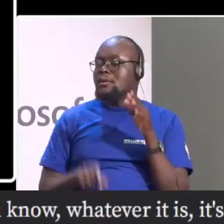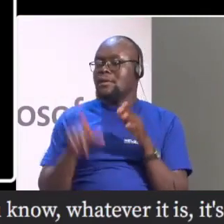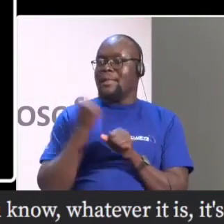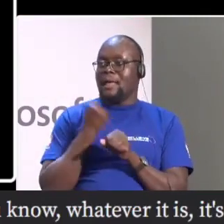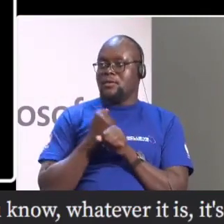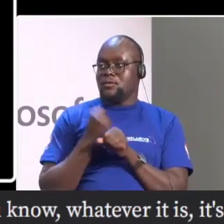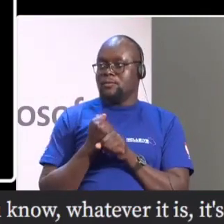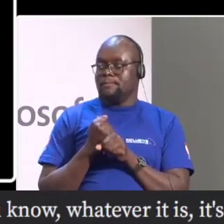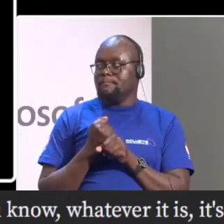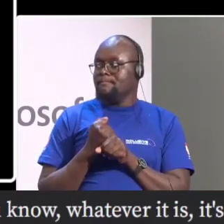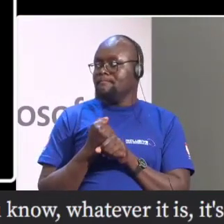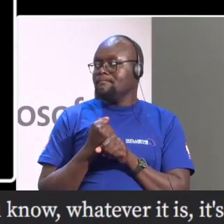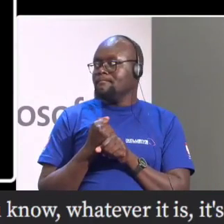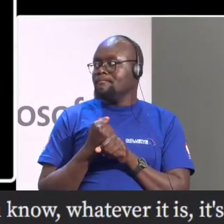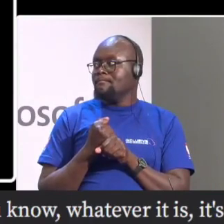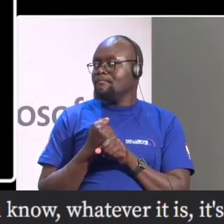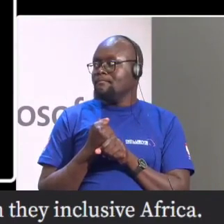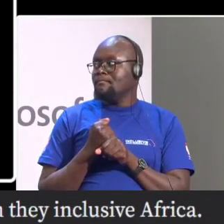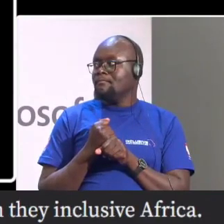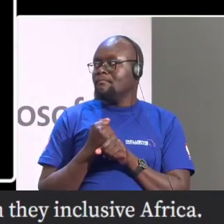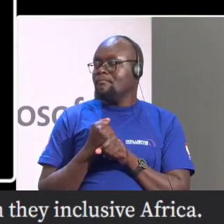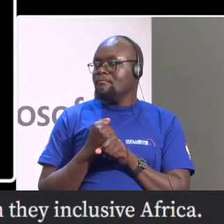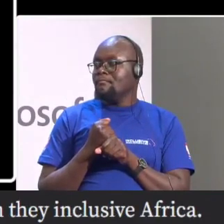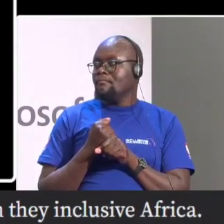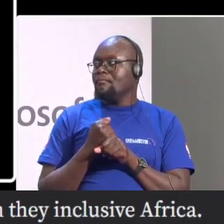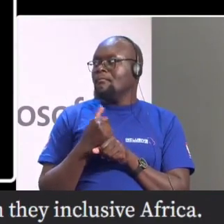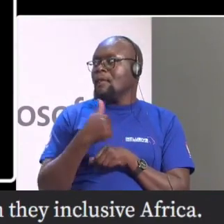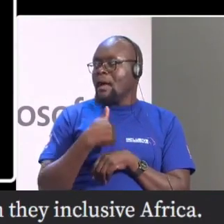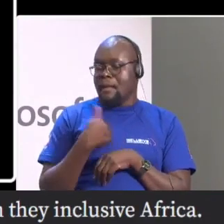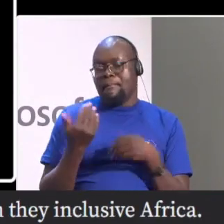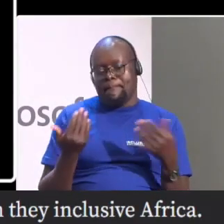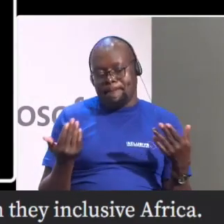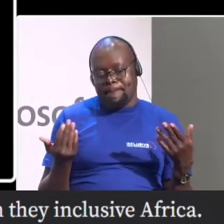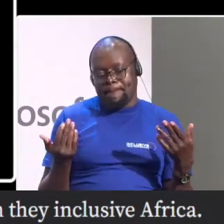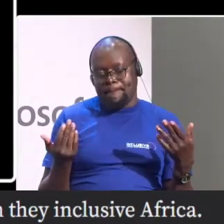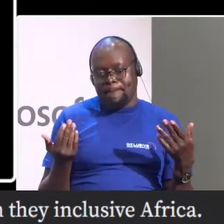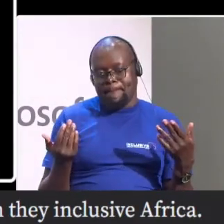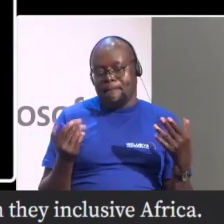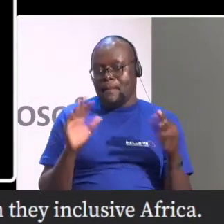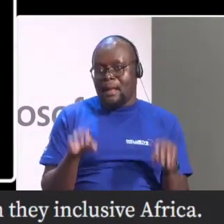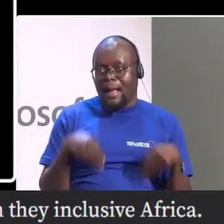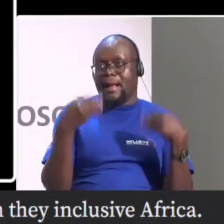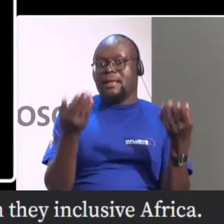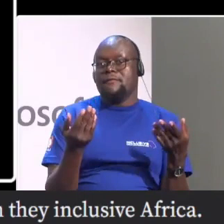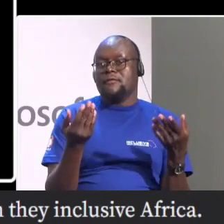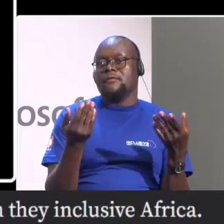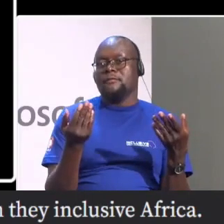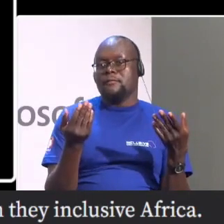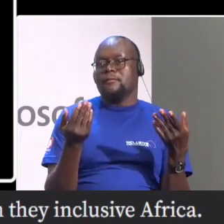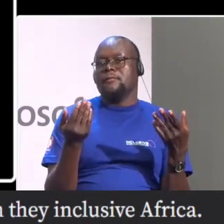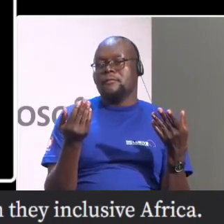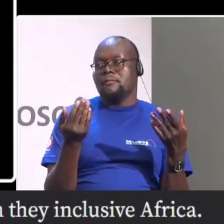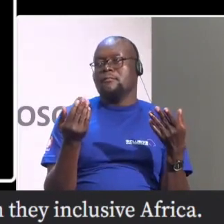do? Of course. If nothing else, I am a brand. I'll give you a little